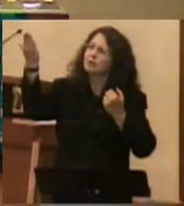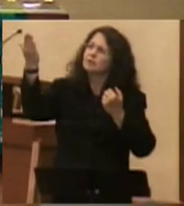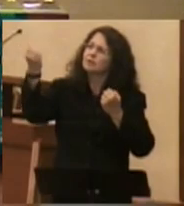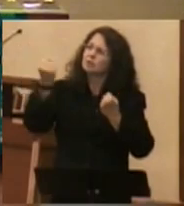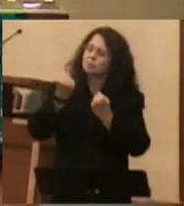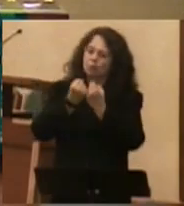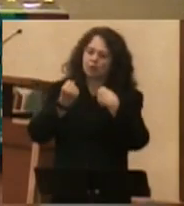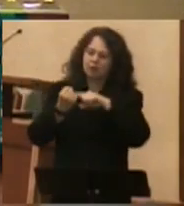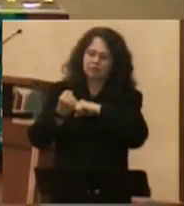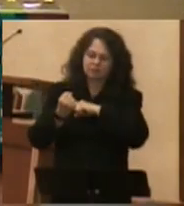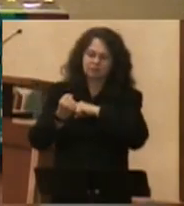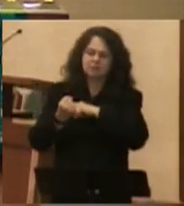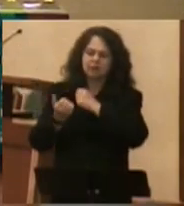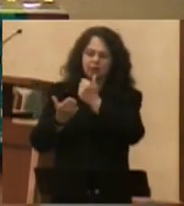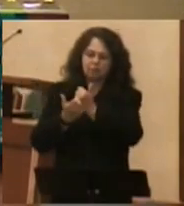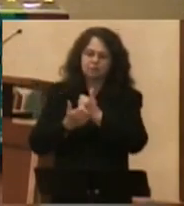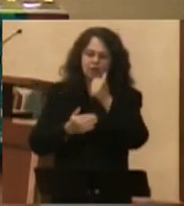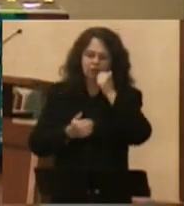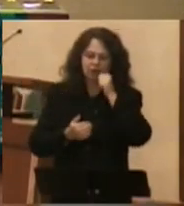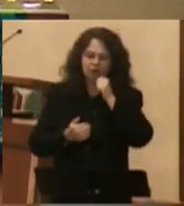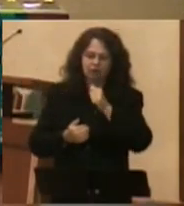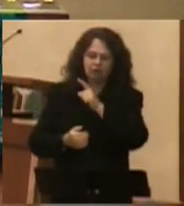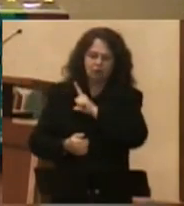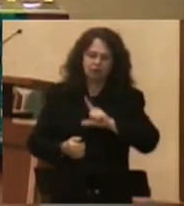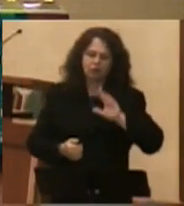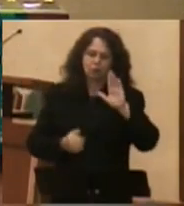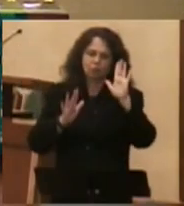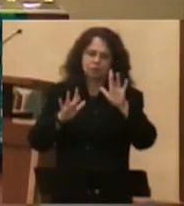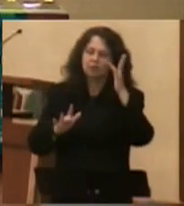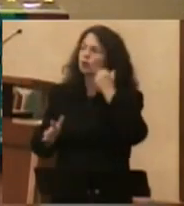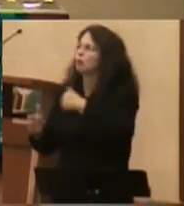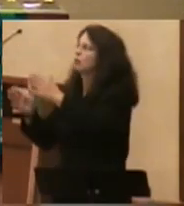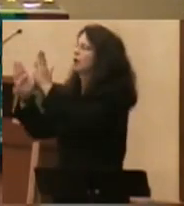we need from day to day. Lord, in your mercy.